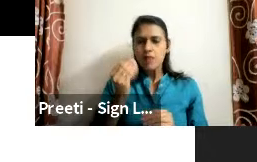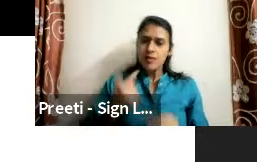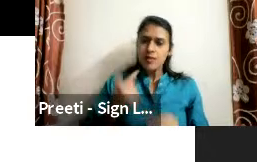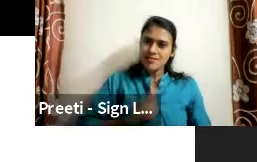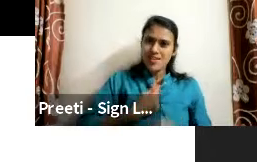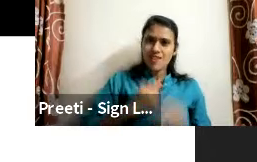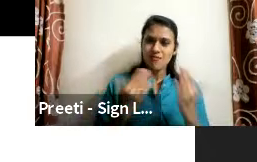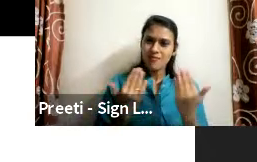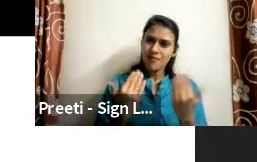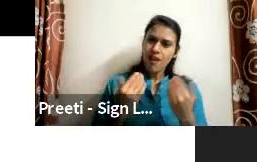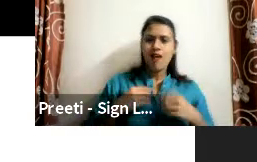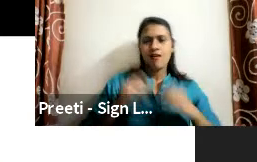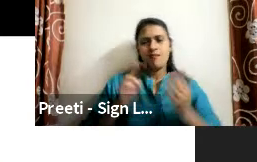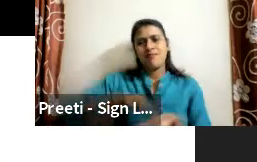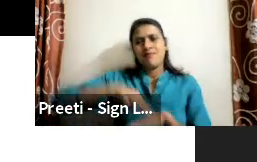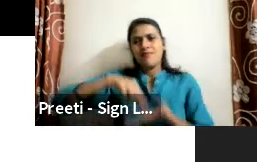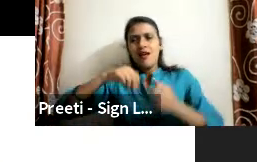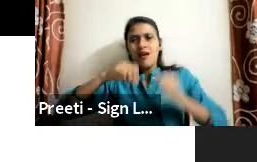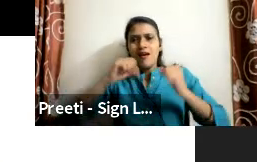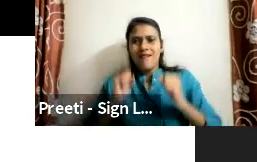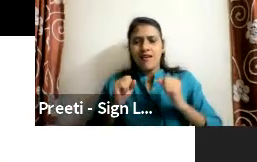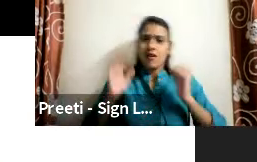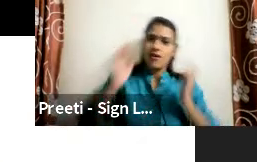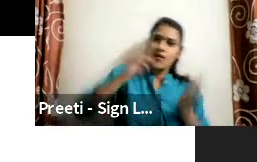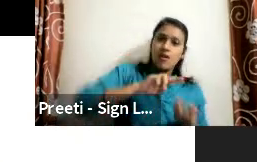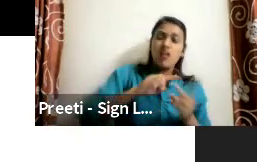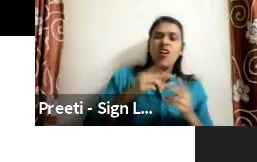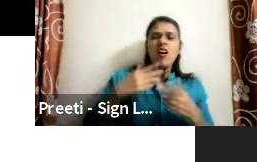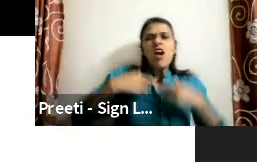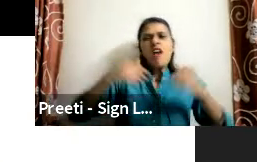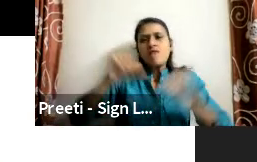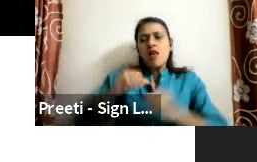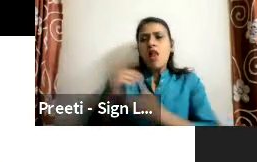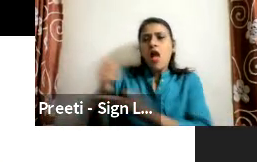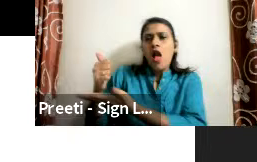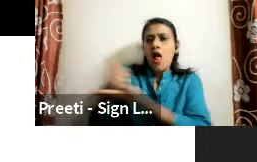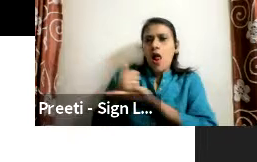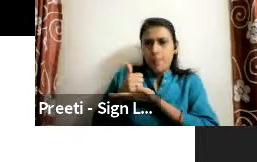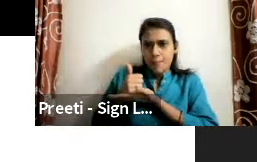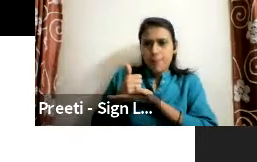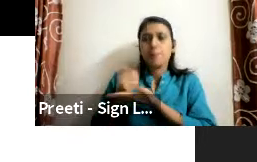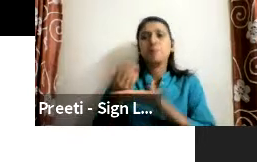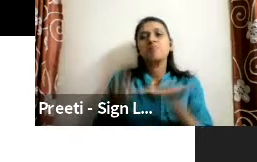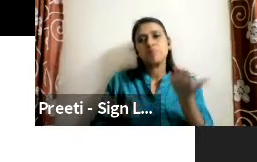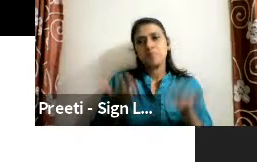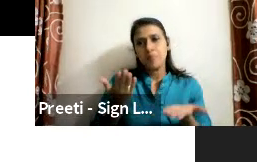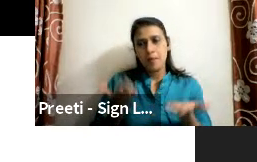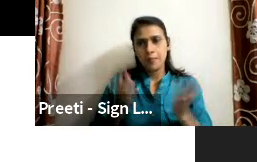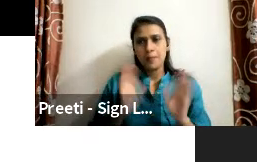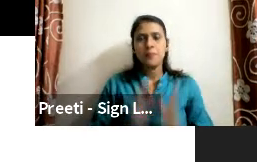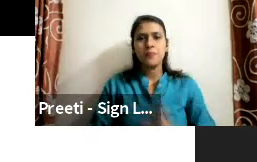here, so then they would be using the help of their caregivers.